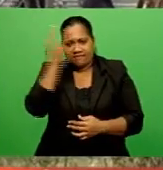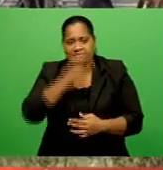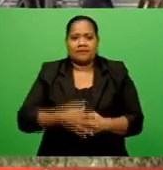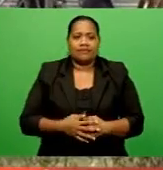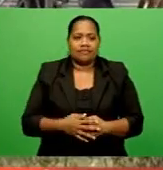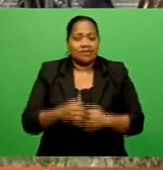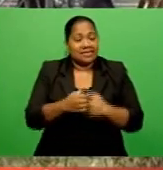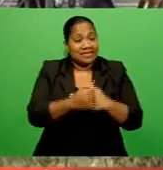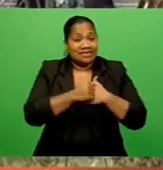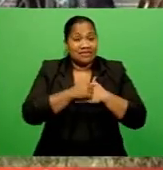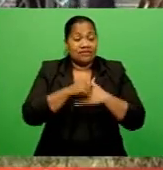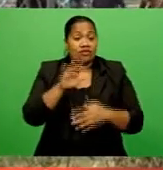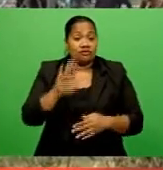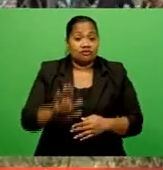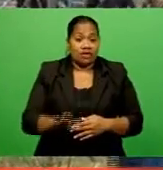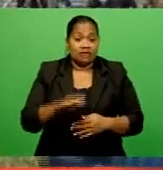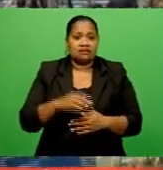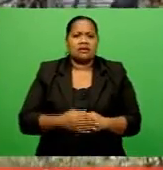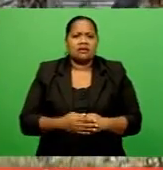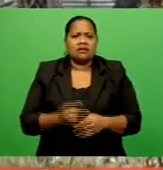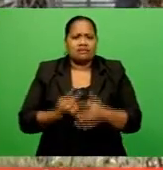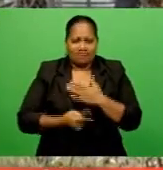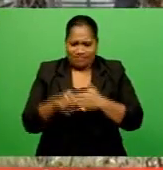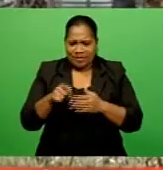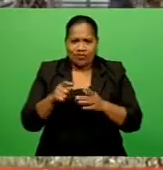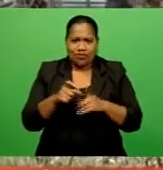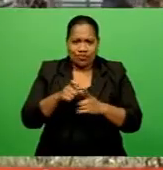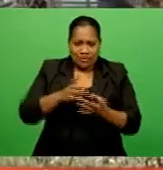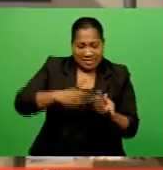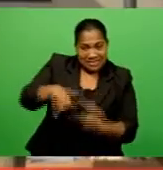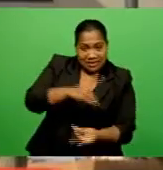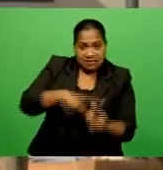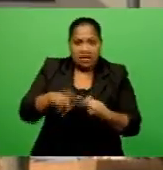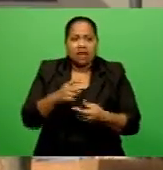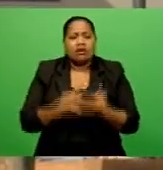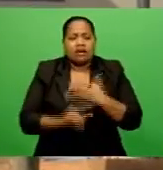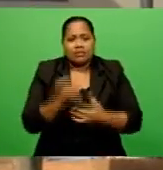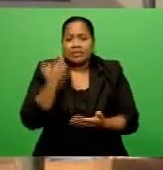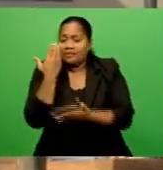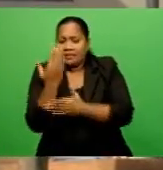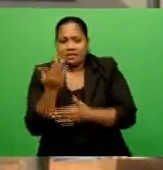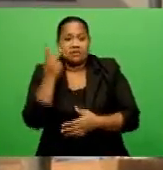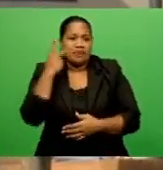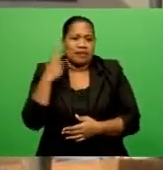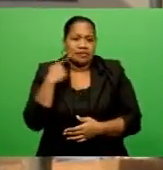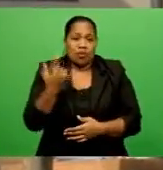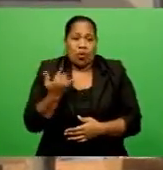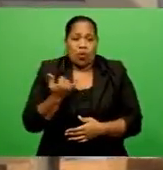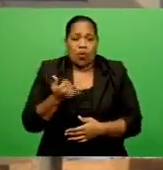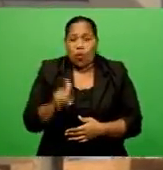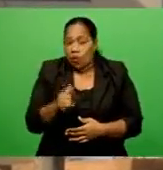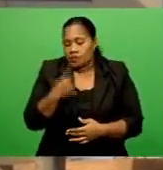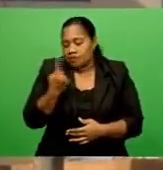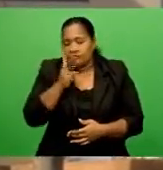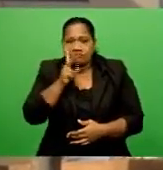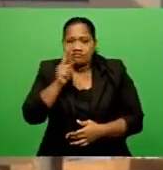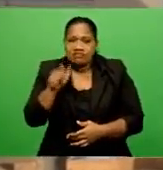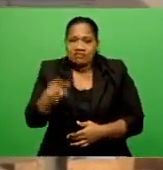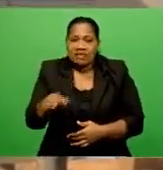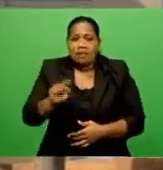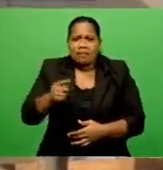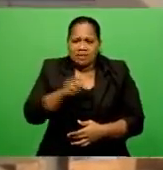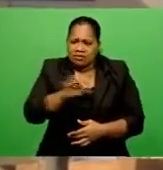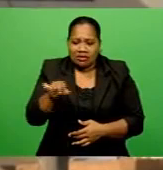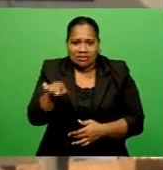of a child at the height of any disaster lies at the hands of their parents or guardians, but this was not the case during Tropical